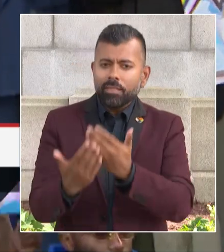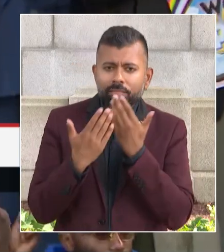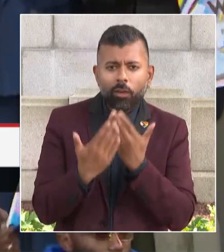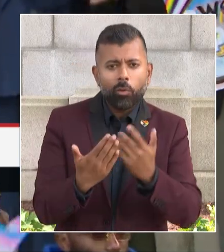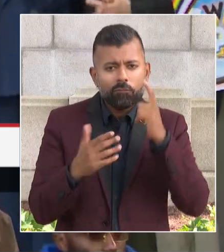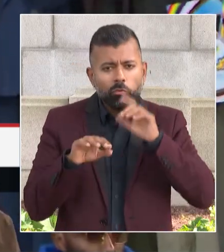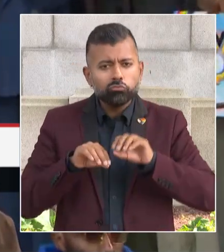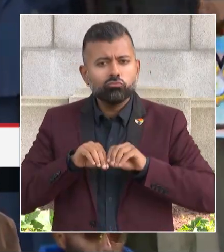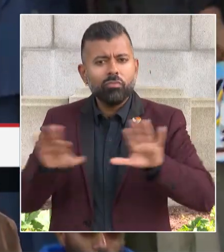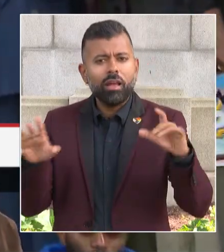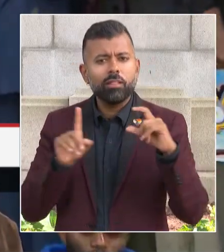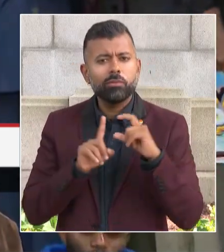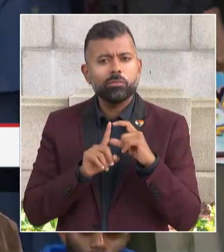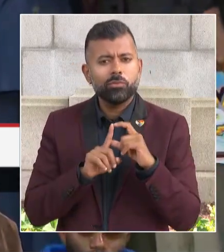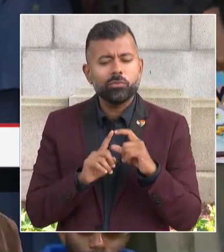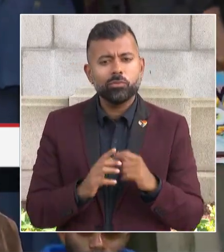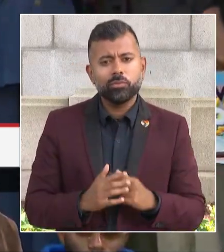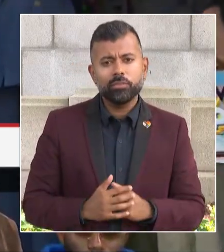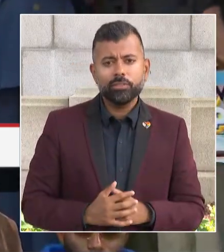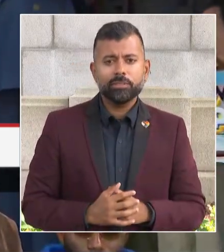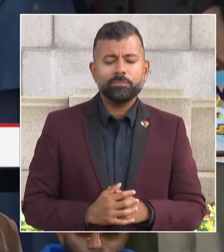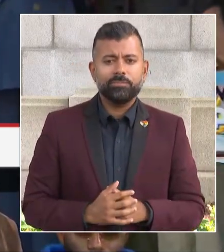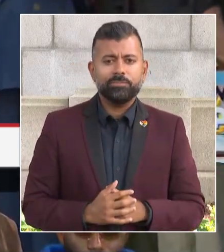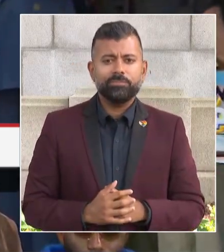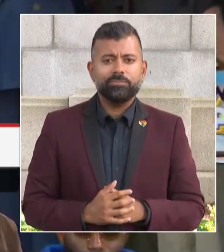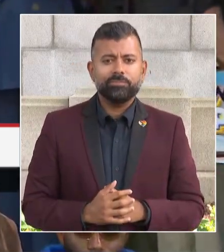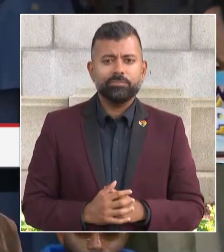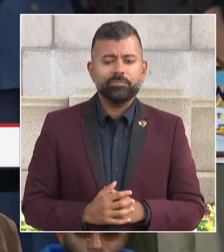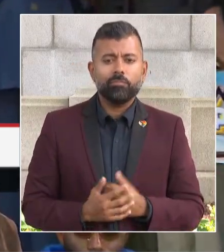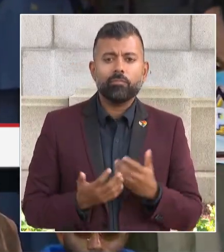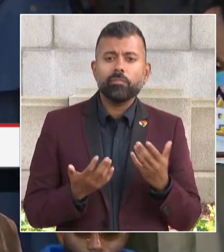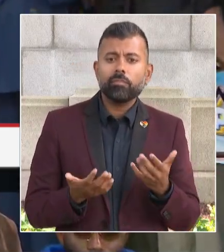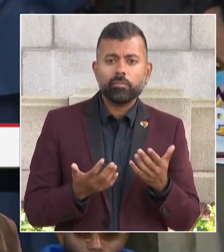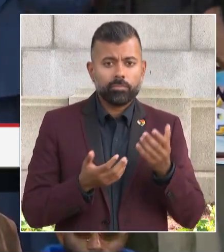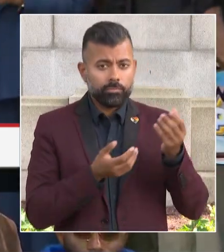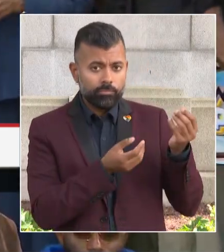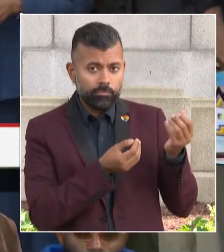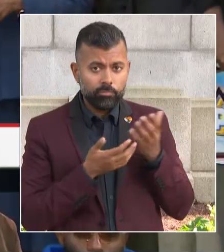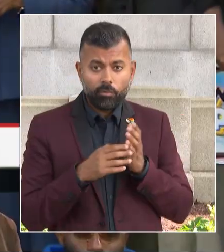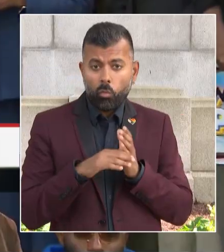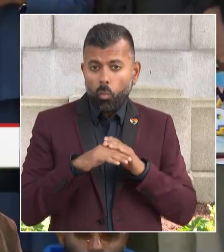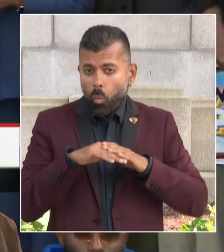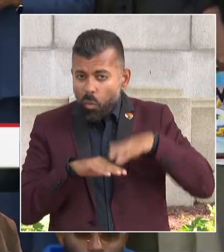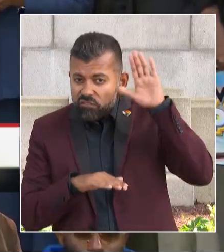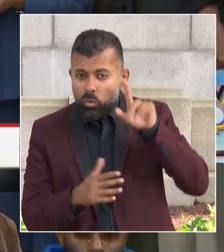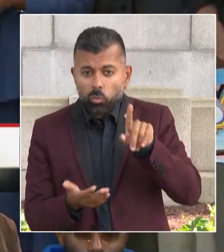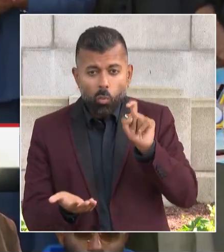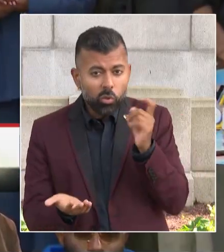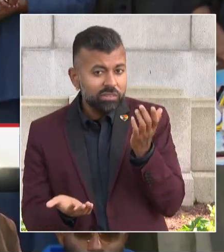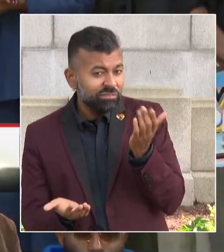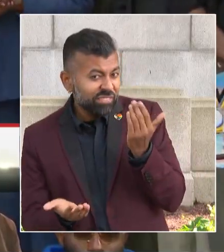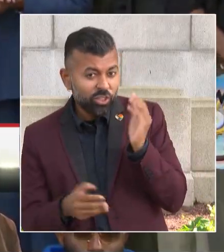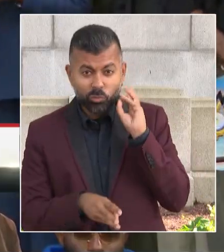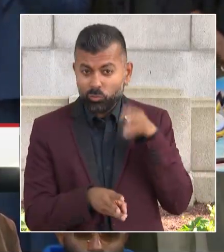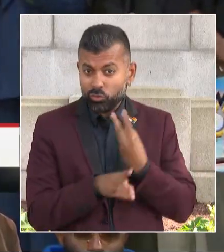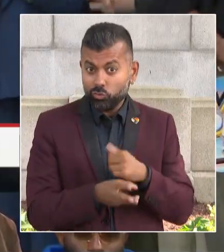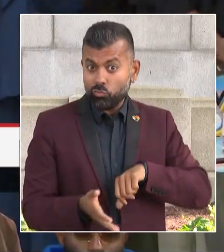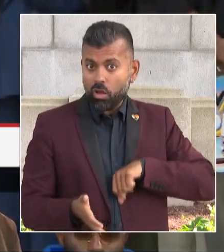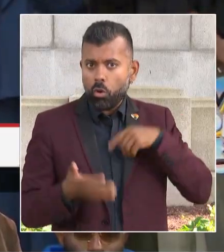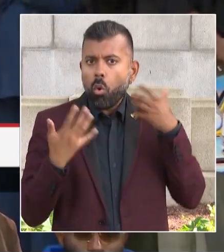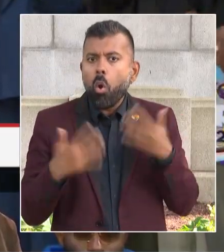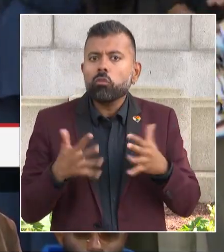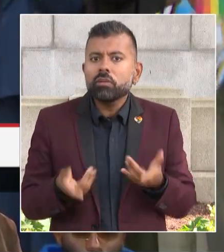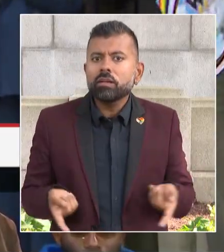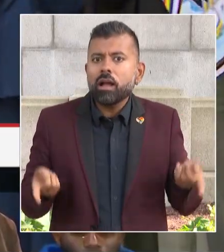And already I'm told, over 115 World Pride events have already taken place across